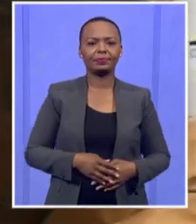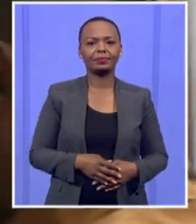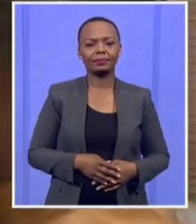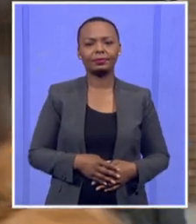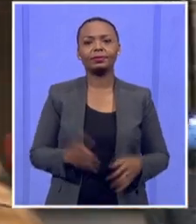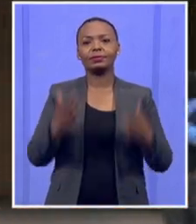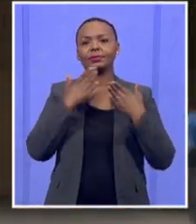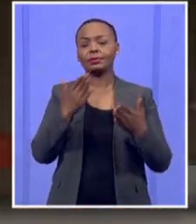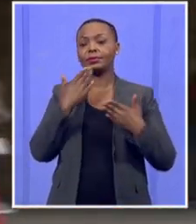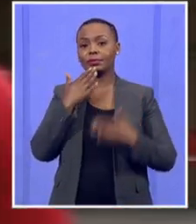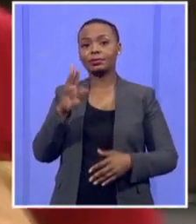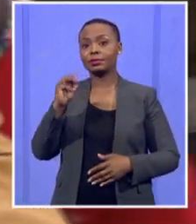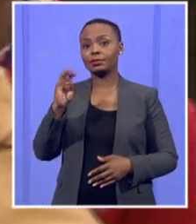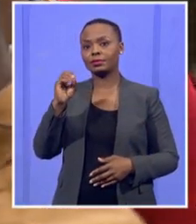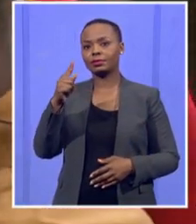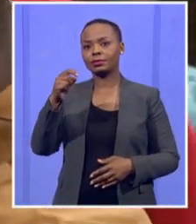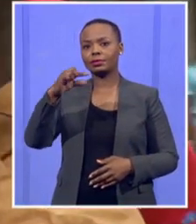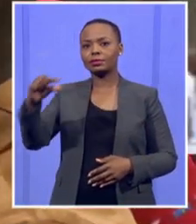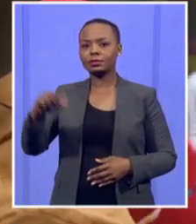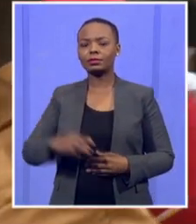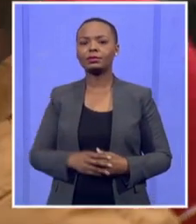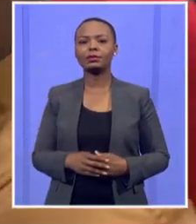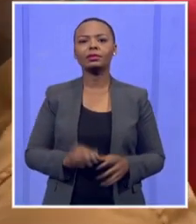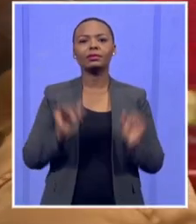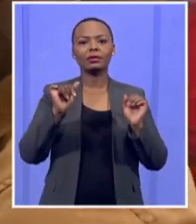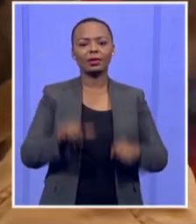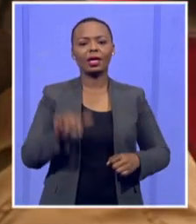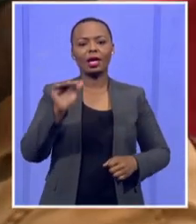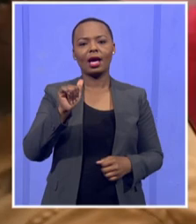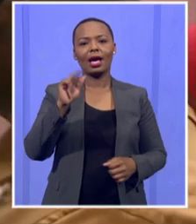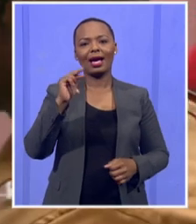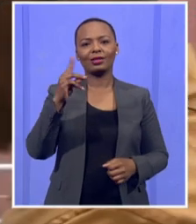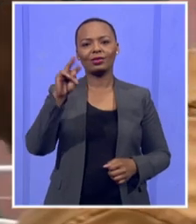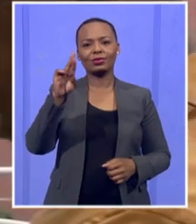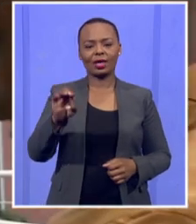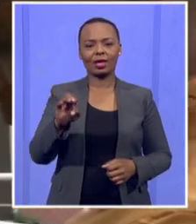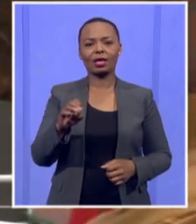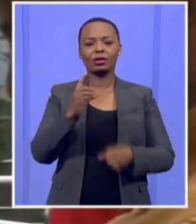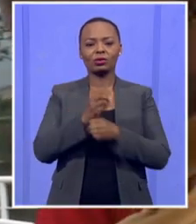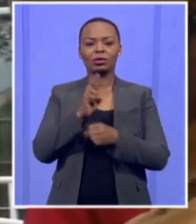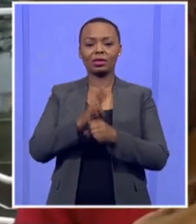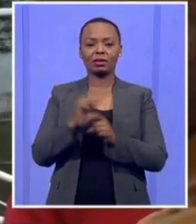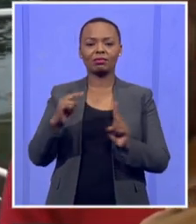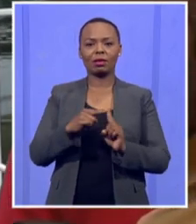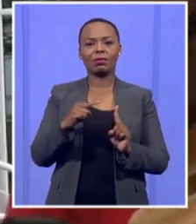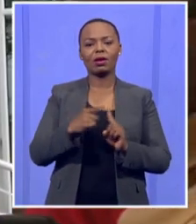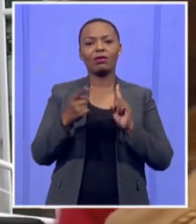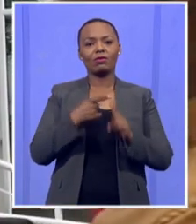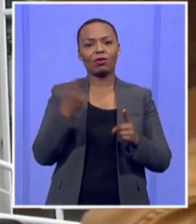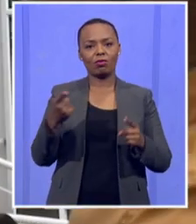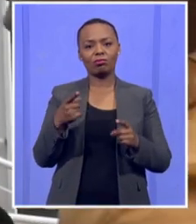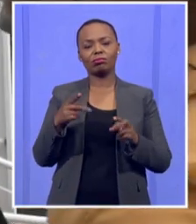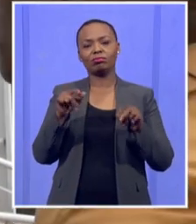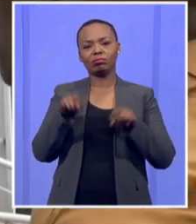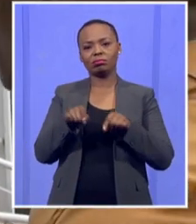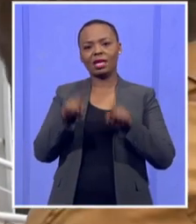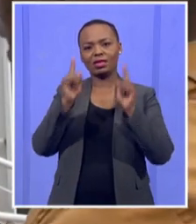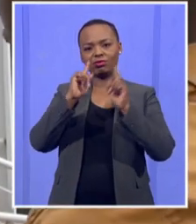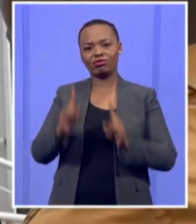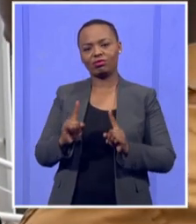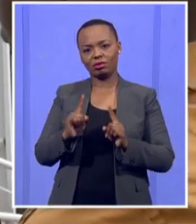thank you so much for speaking to us. Let's quickly speak to Andre Hutton. Dr. Andre Hutton, rather, he's from the Pediatric Care for